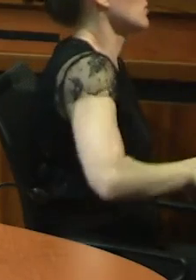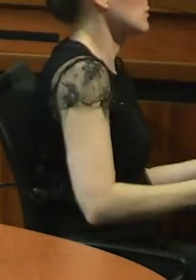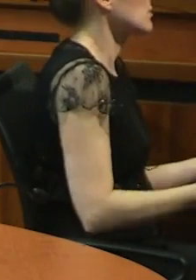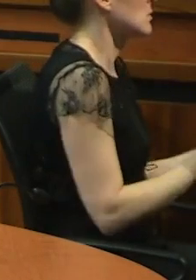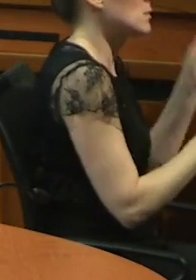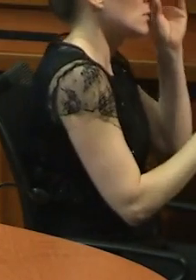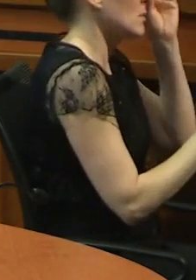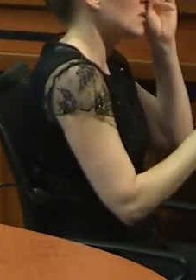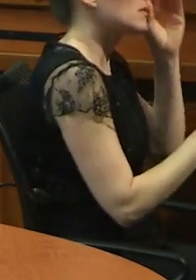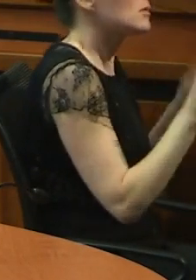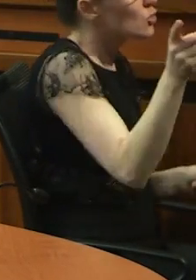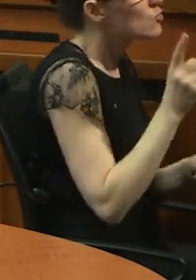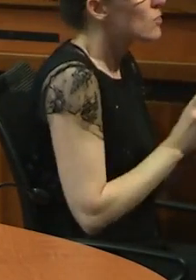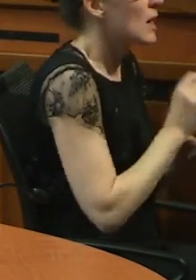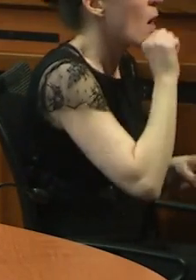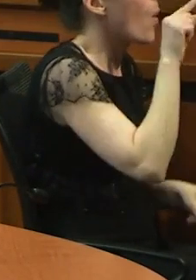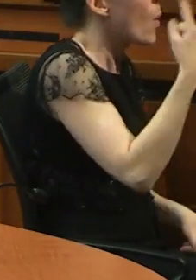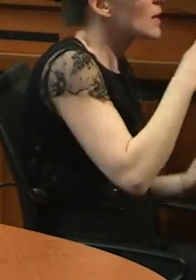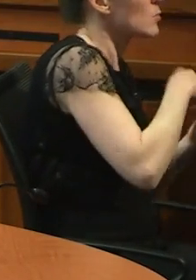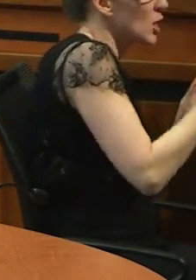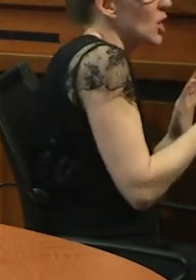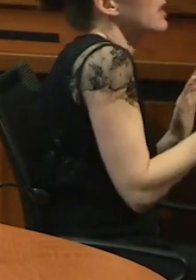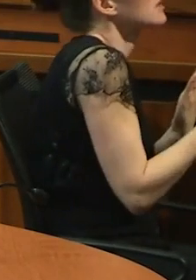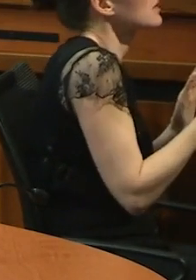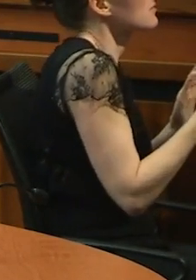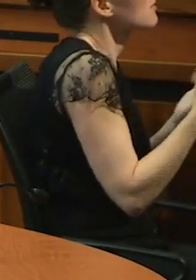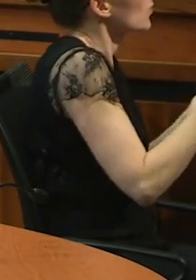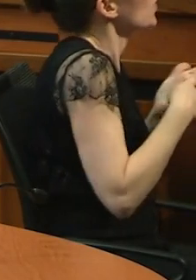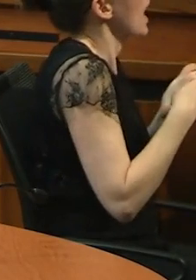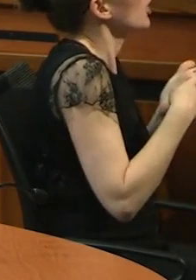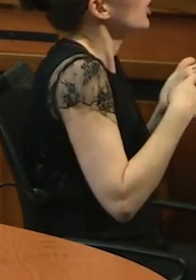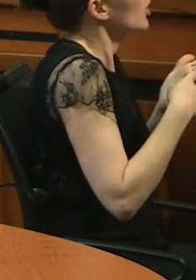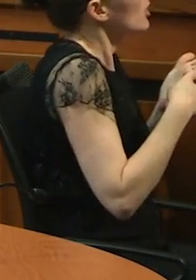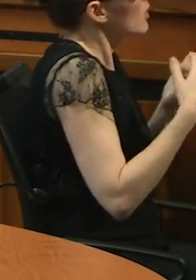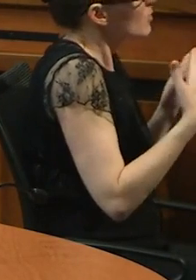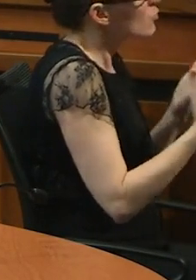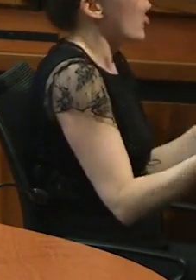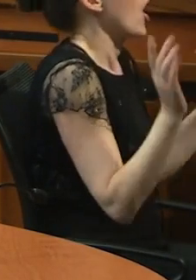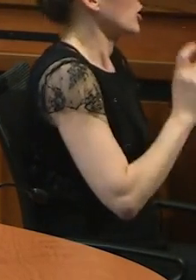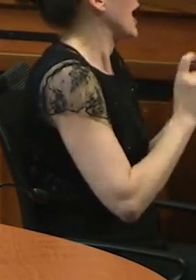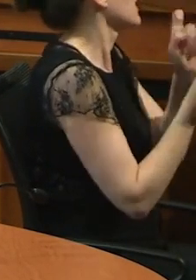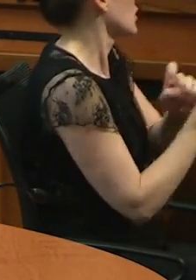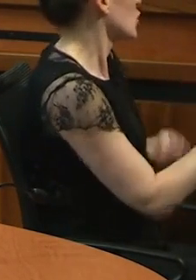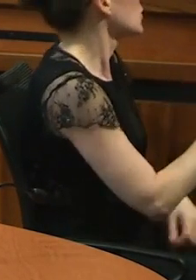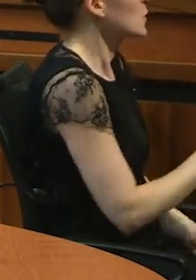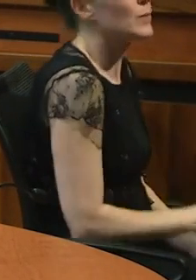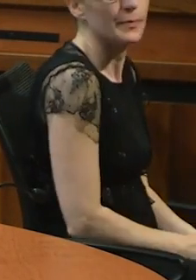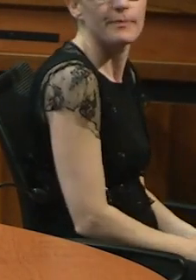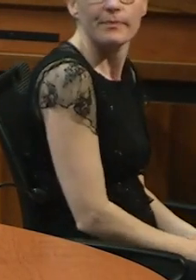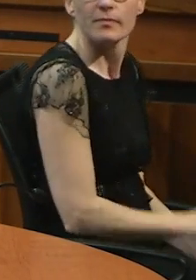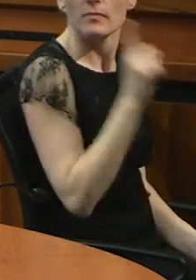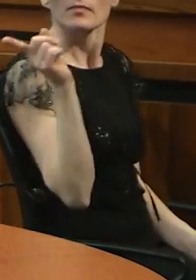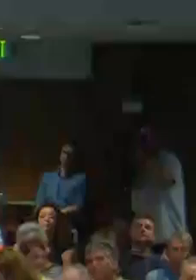broad strokes in order to really do what we need to do. Great, thank you. And there may, I think, may be an opportunity to talk about some of